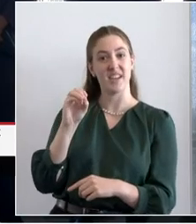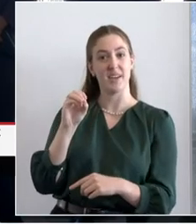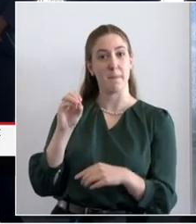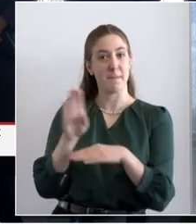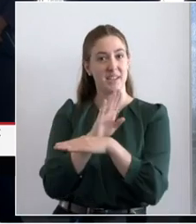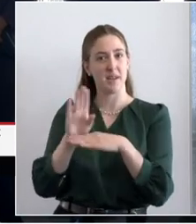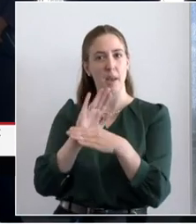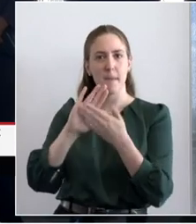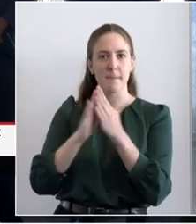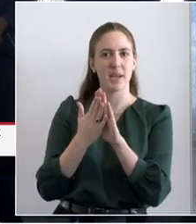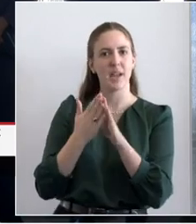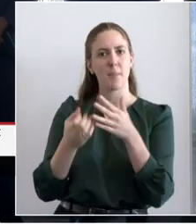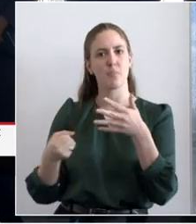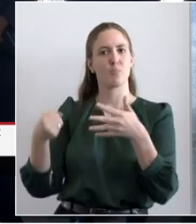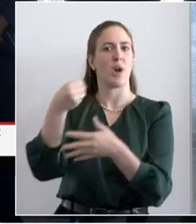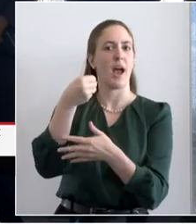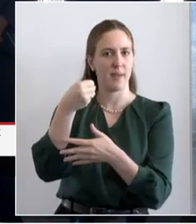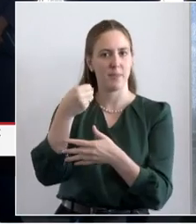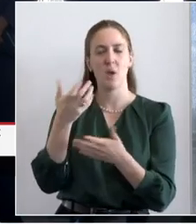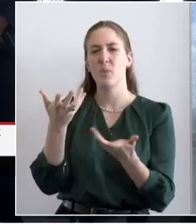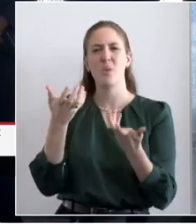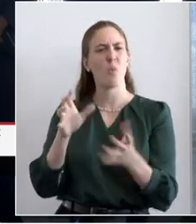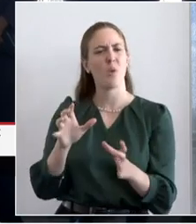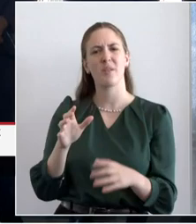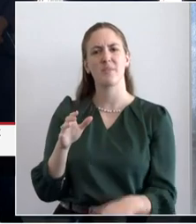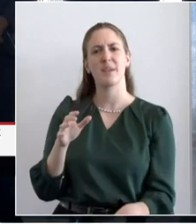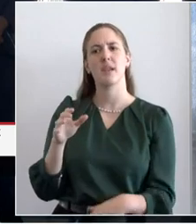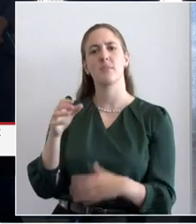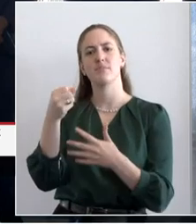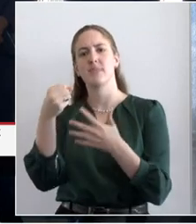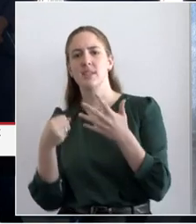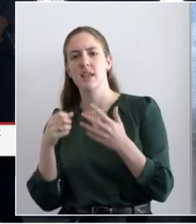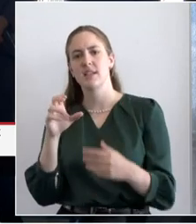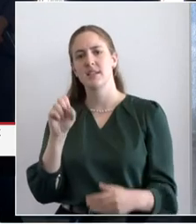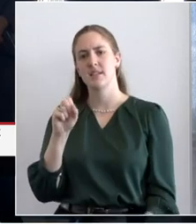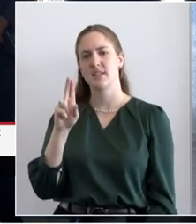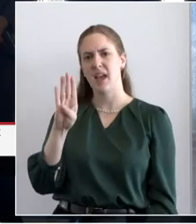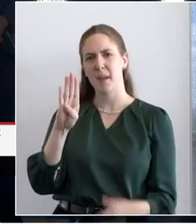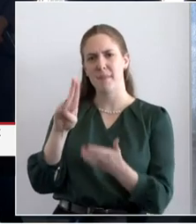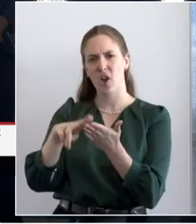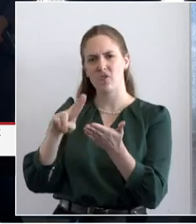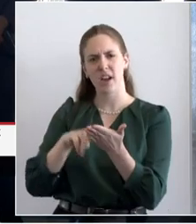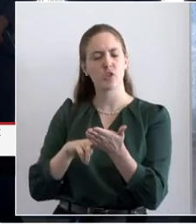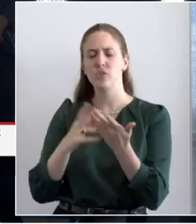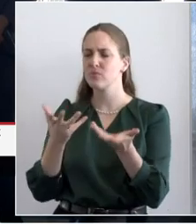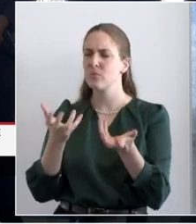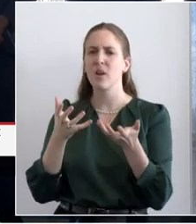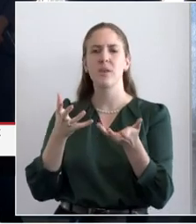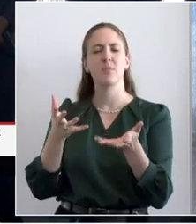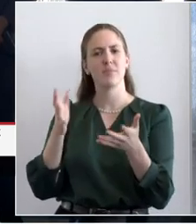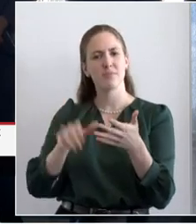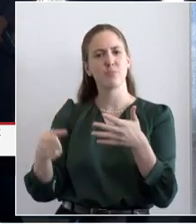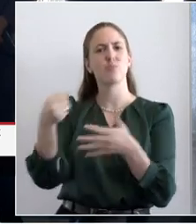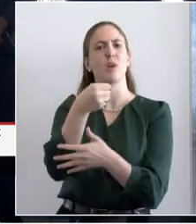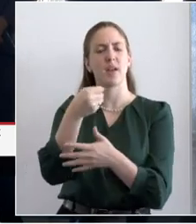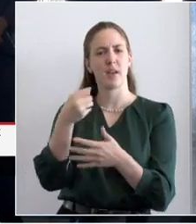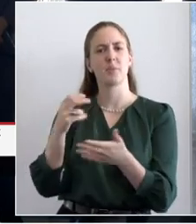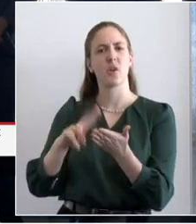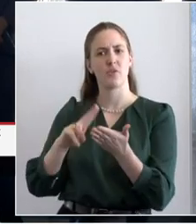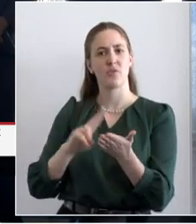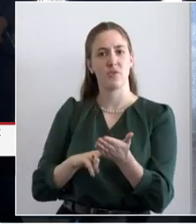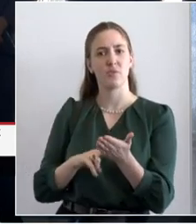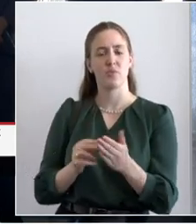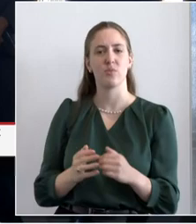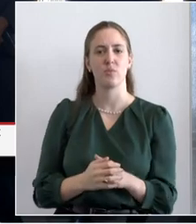We don't want them to be subcontractors forever. We want to change them into primes. We, in 2022, turned 50 of those